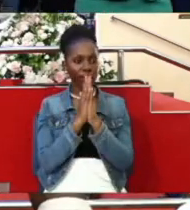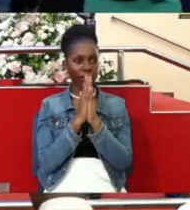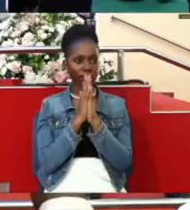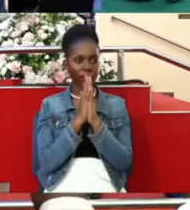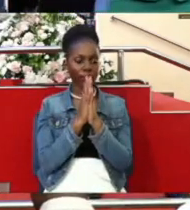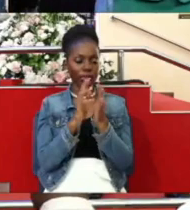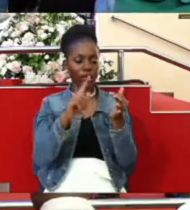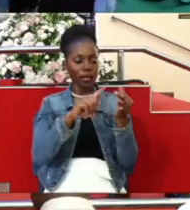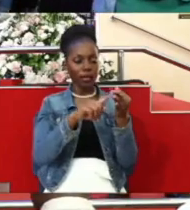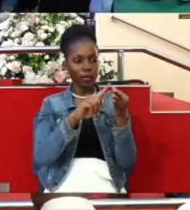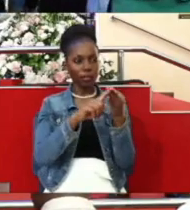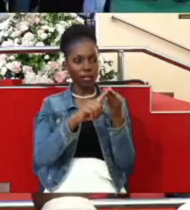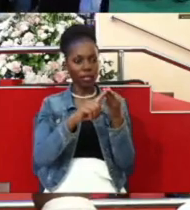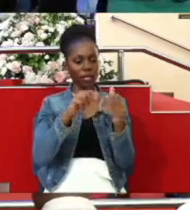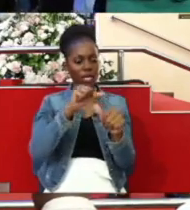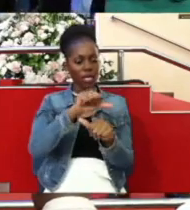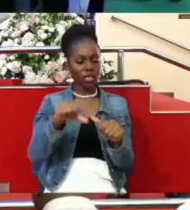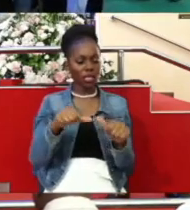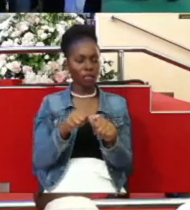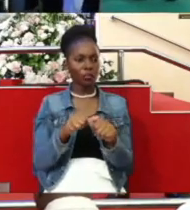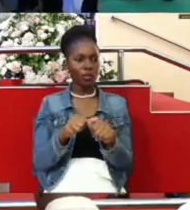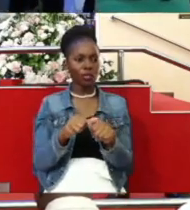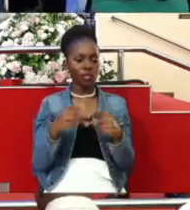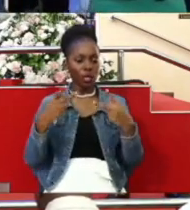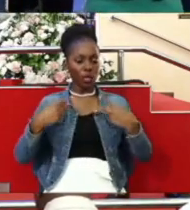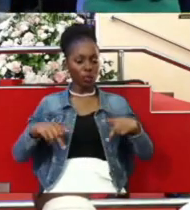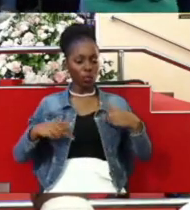Is those that are struggling in this life.